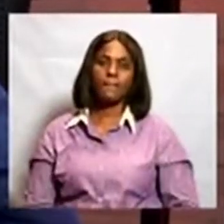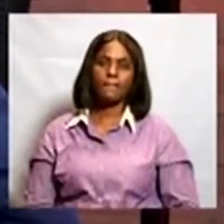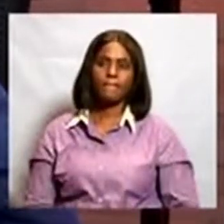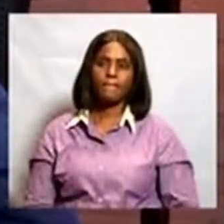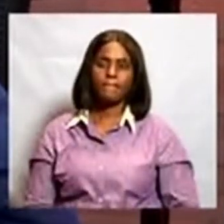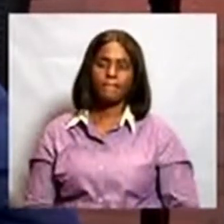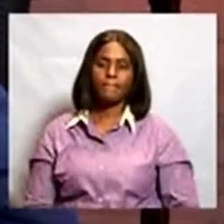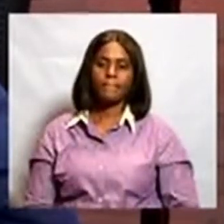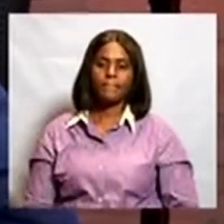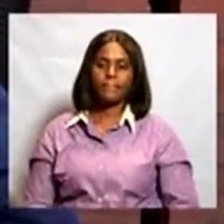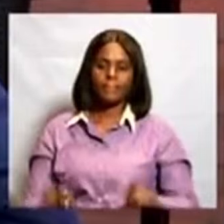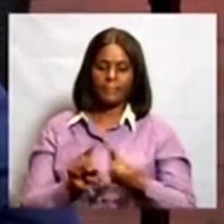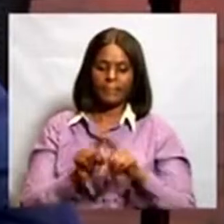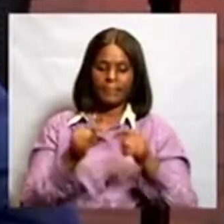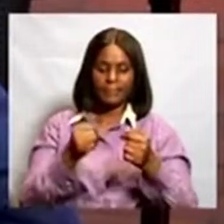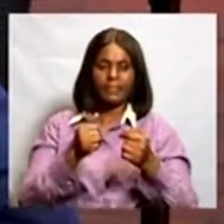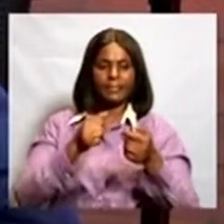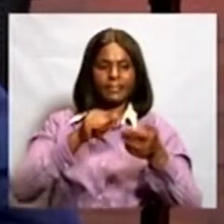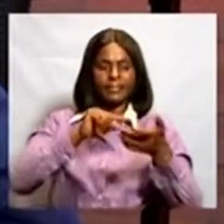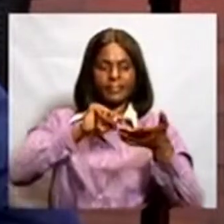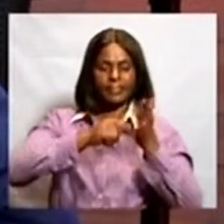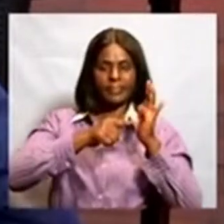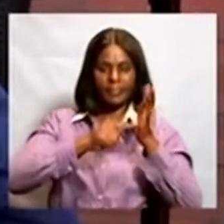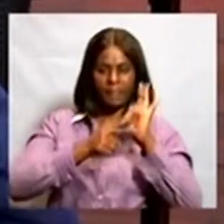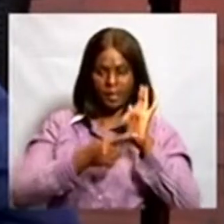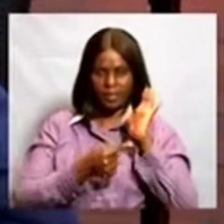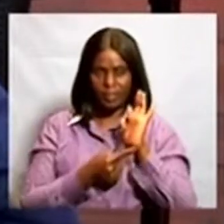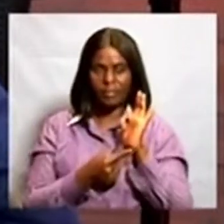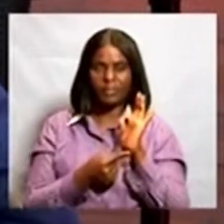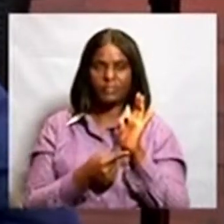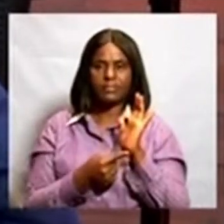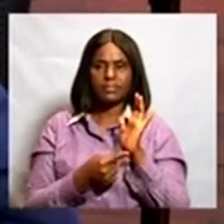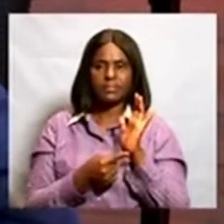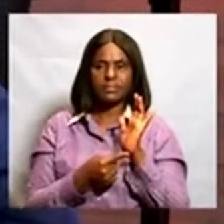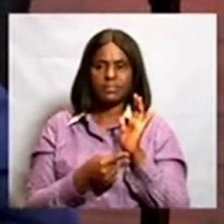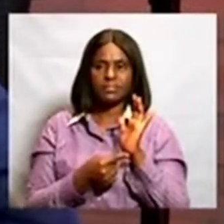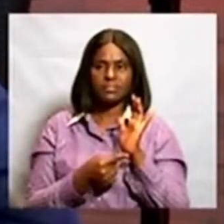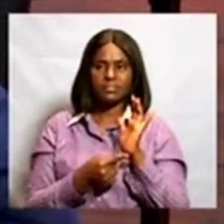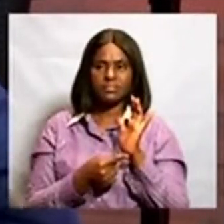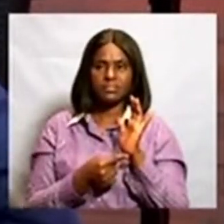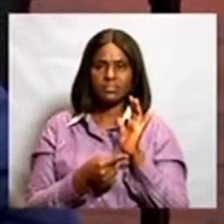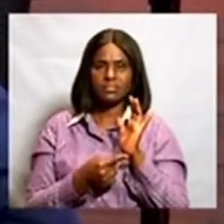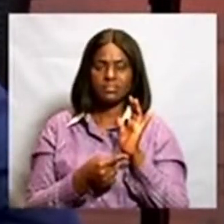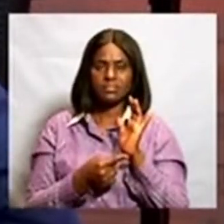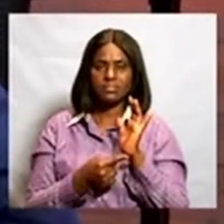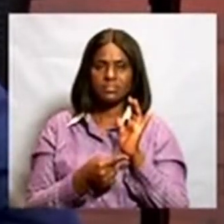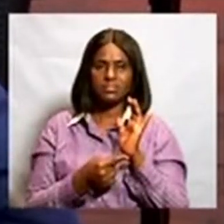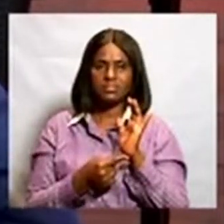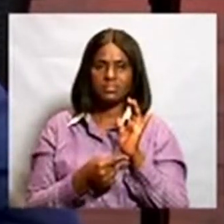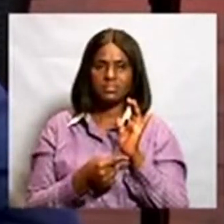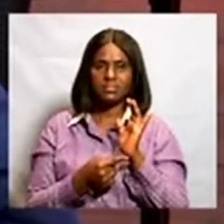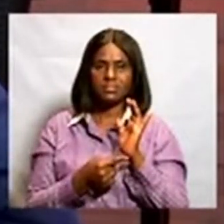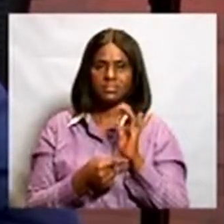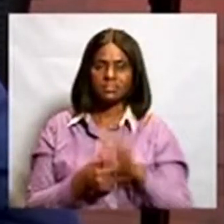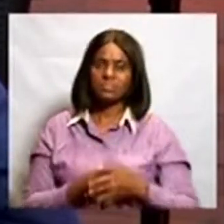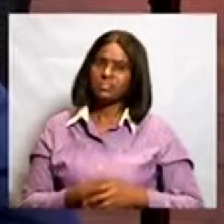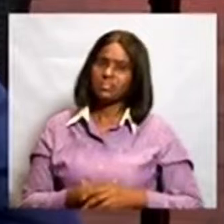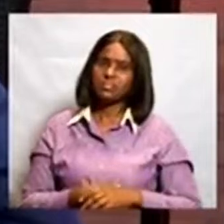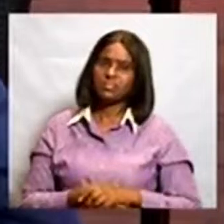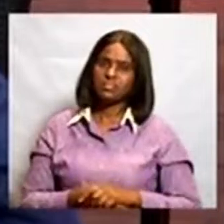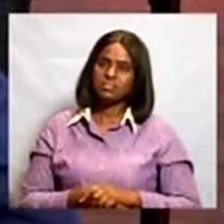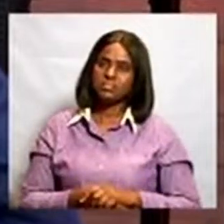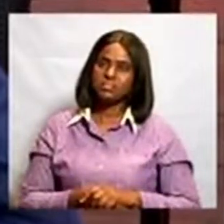To lighten the burden on the clients whose qualifications have to be